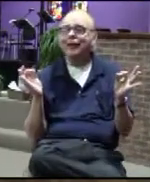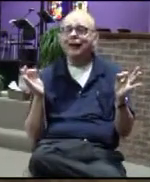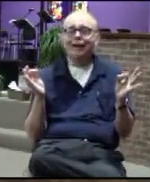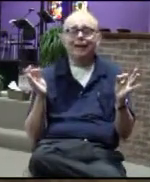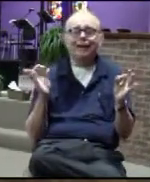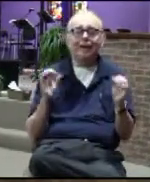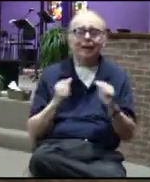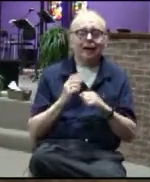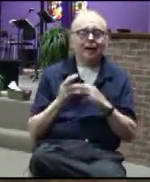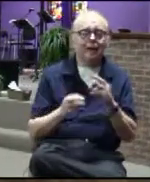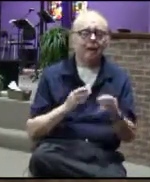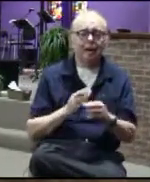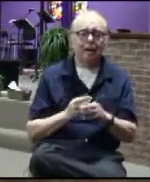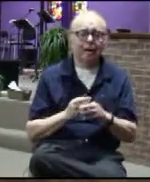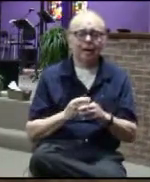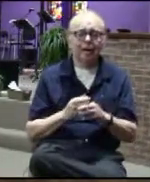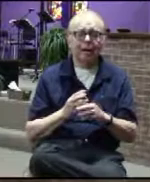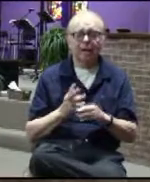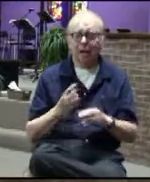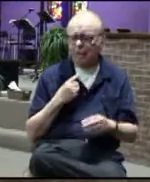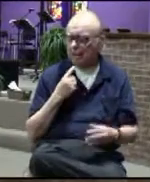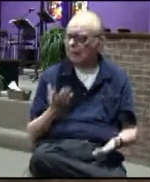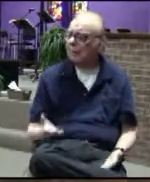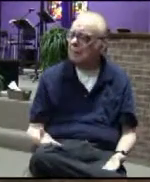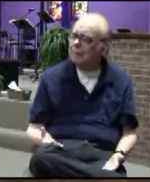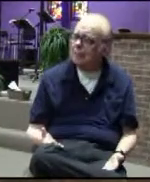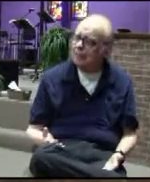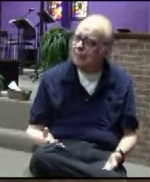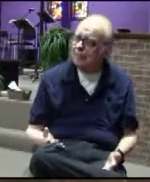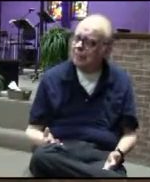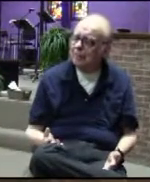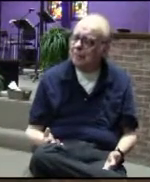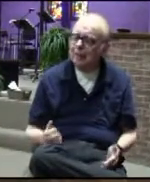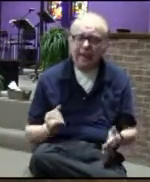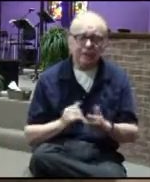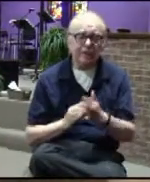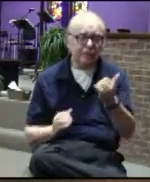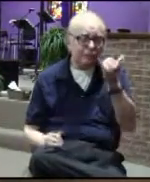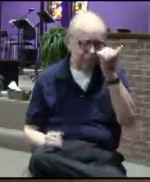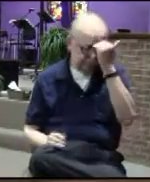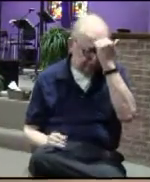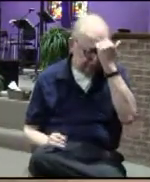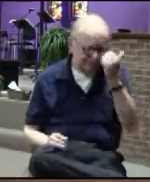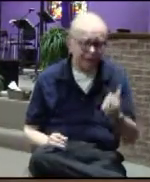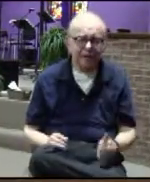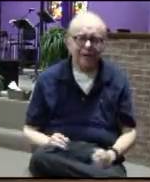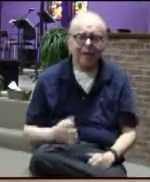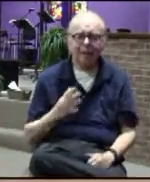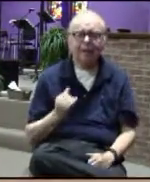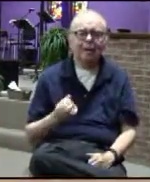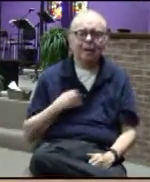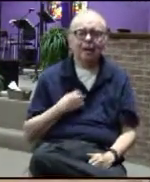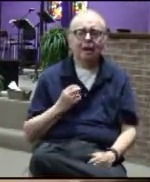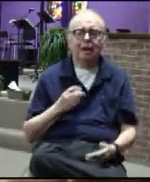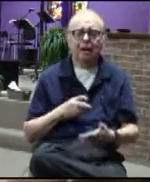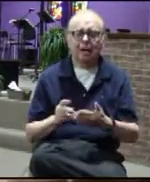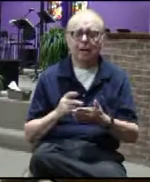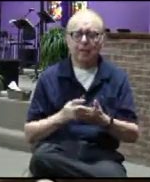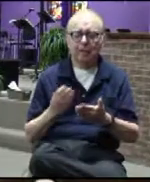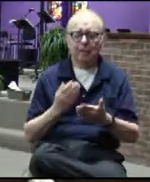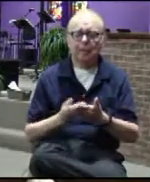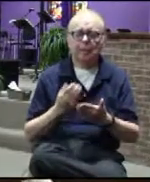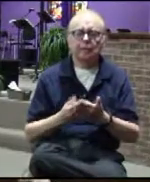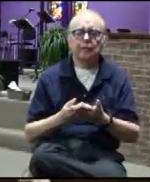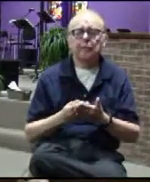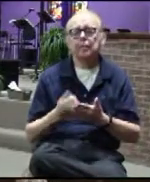and how in the world am I going to somebody says to you this is stupid why would you pay money for